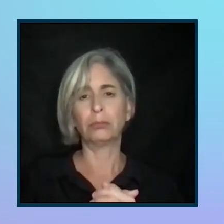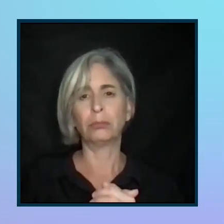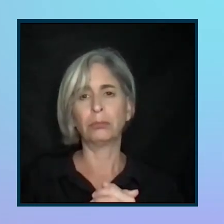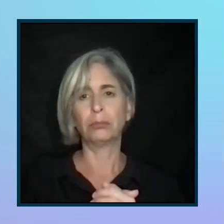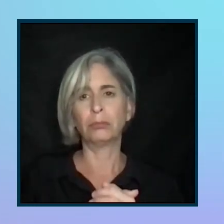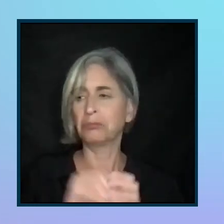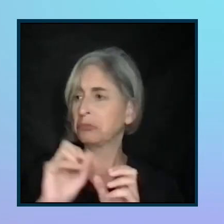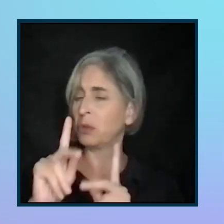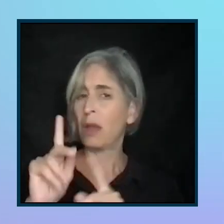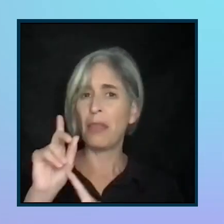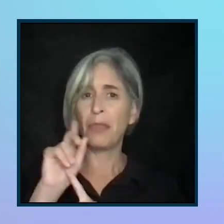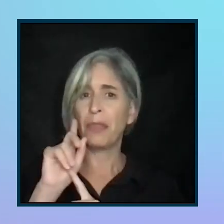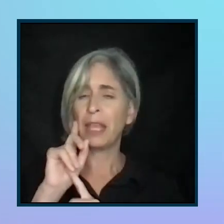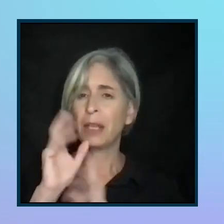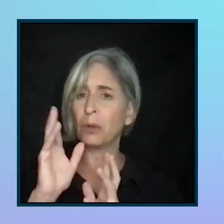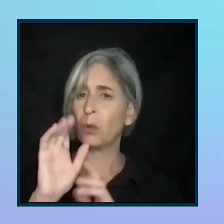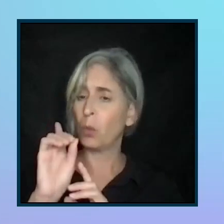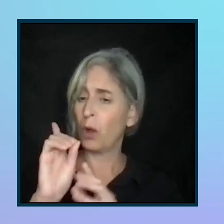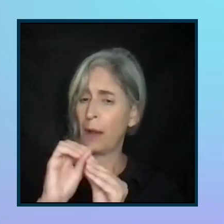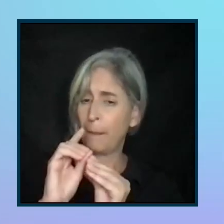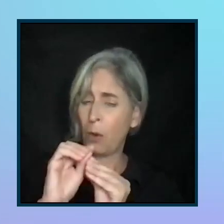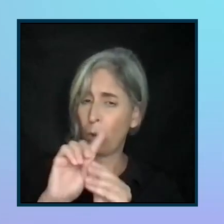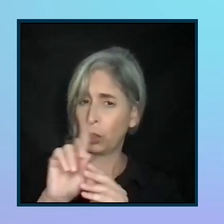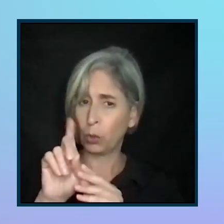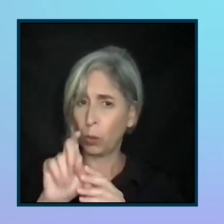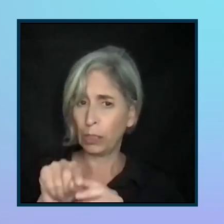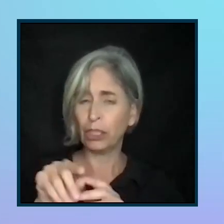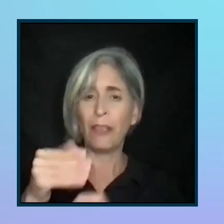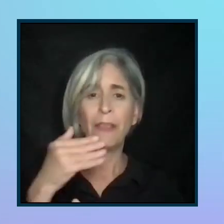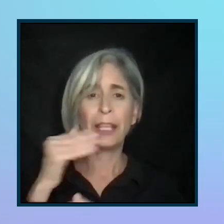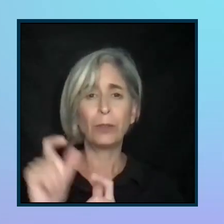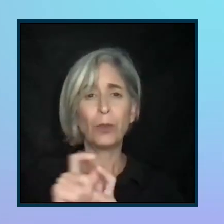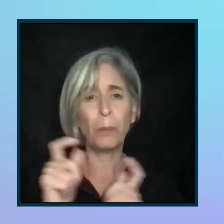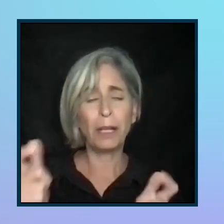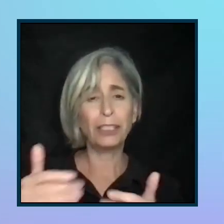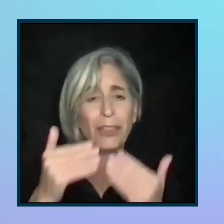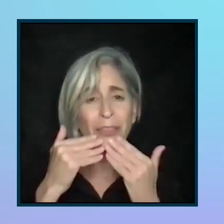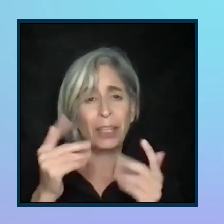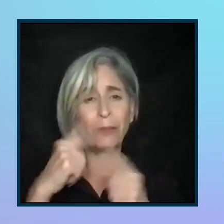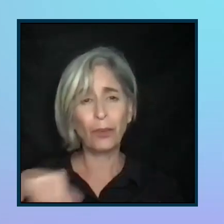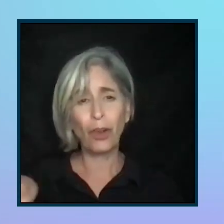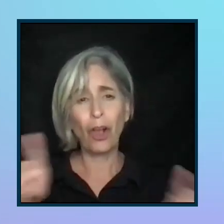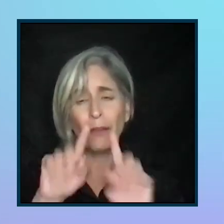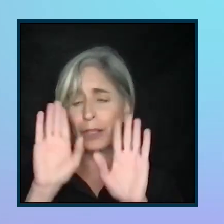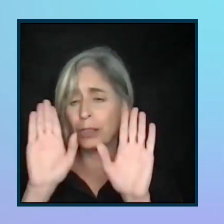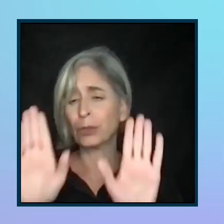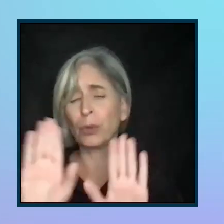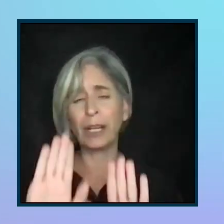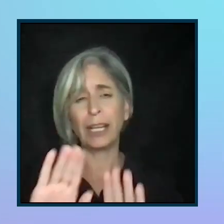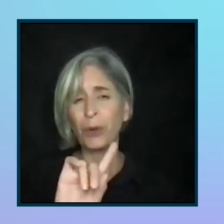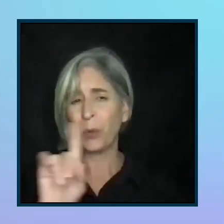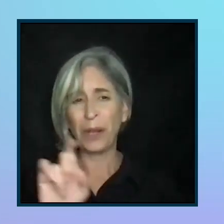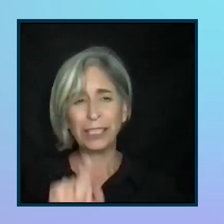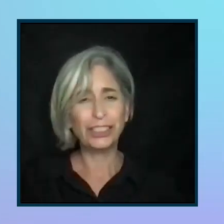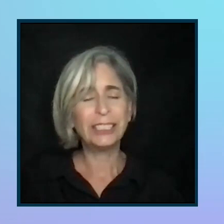All right, so I think we're going to just do one more question. Thank you so much, and thank you for everyone for these great